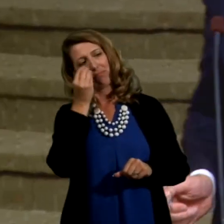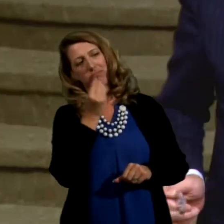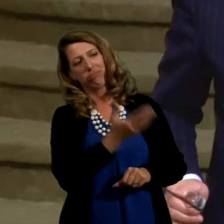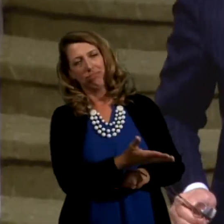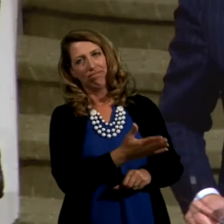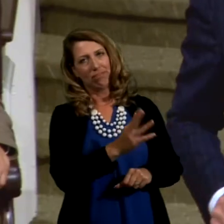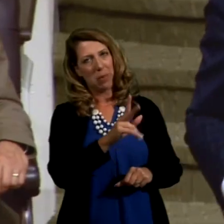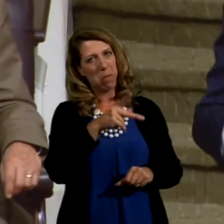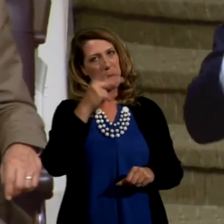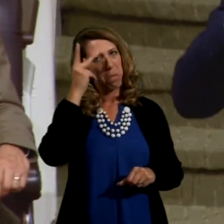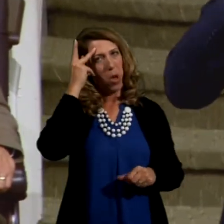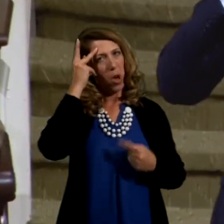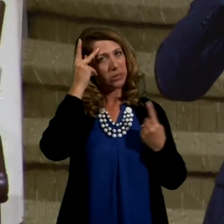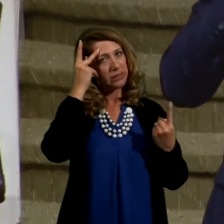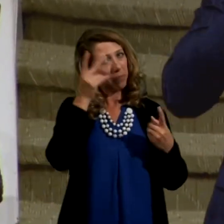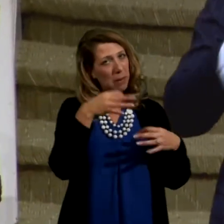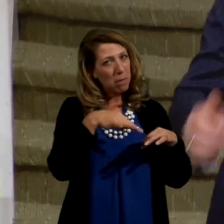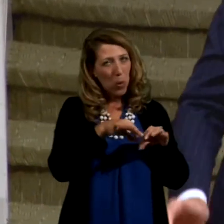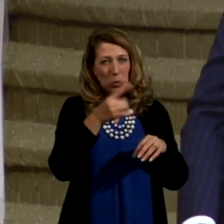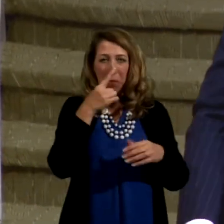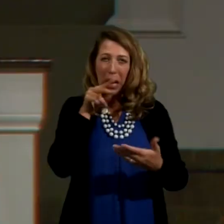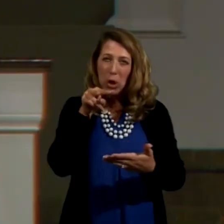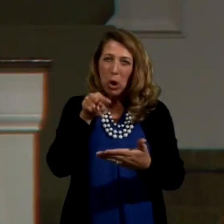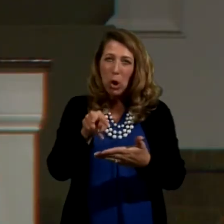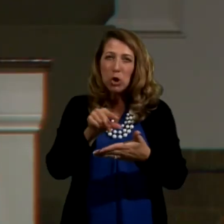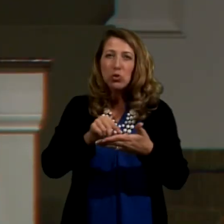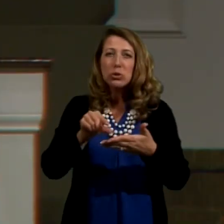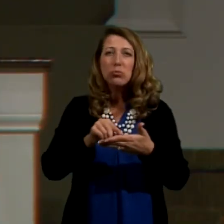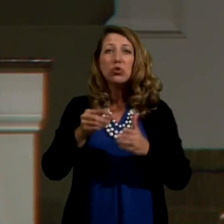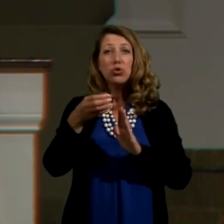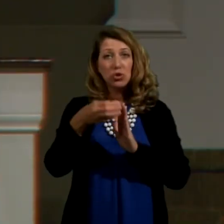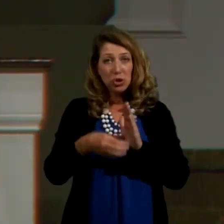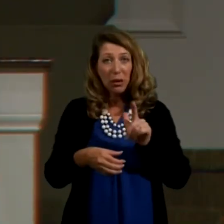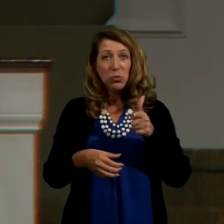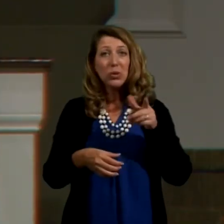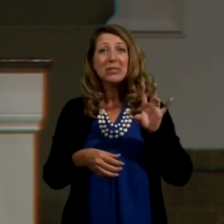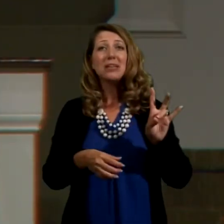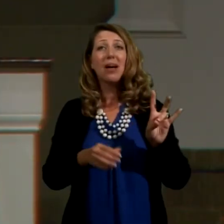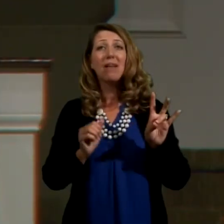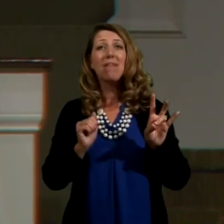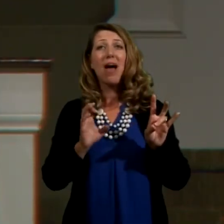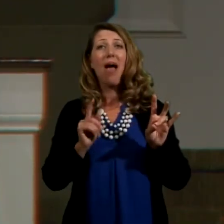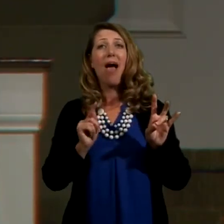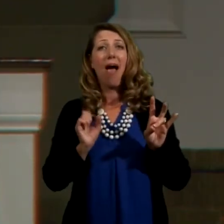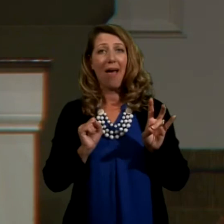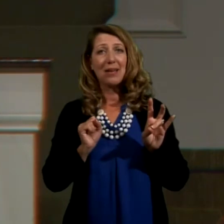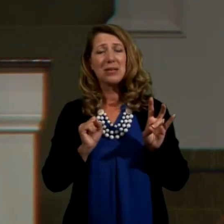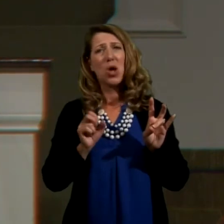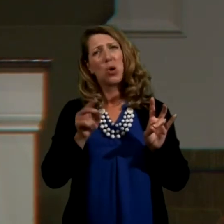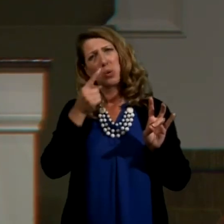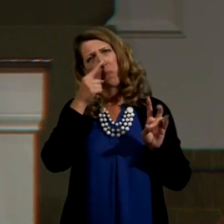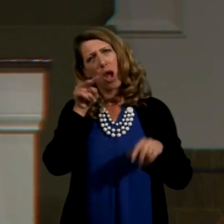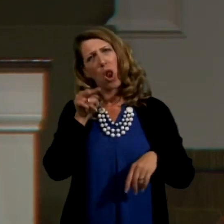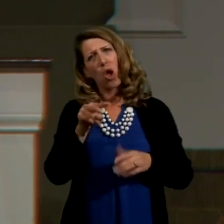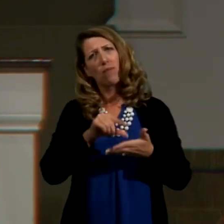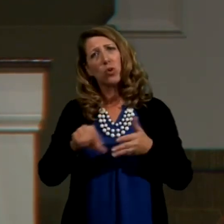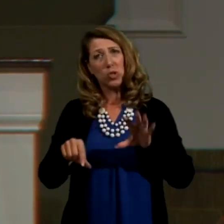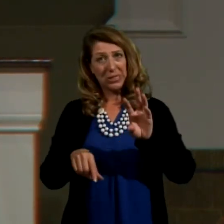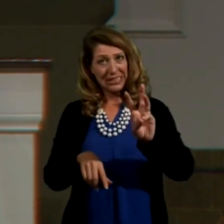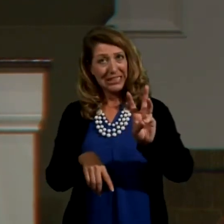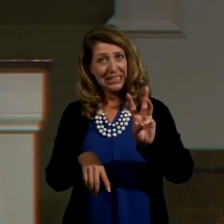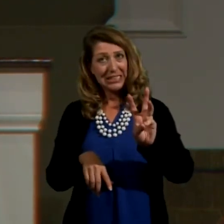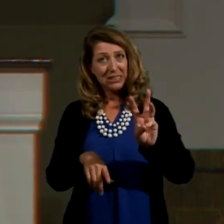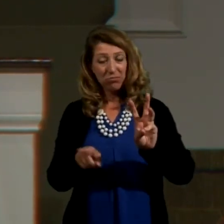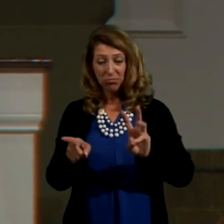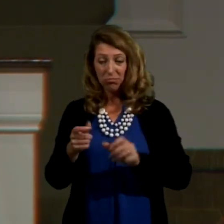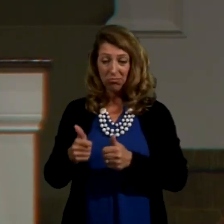something very important. Let's look, if we can, please, in the Scriptures, chapter 27. And if we look at verse number 6, and there the